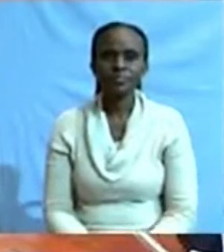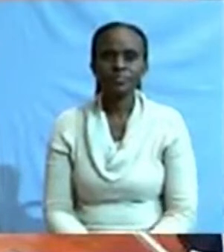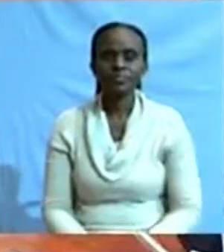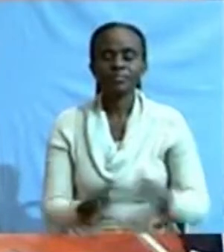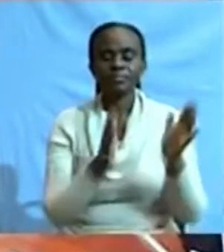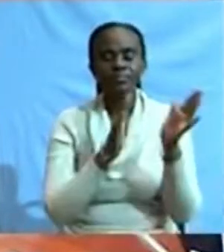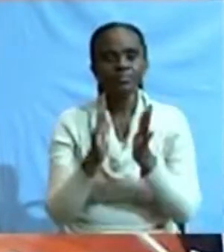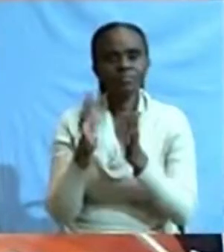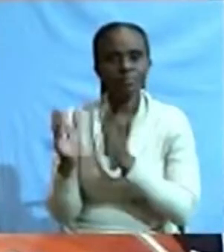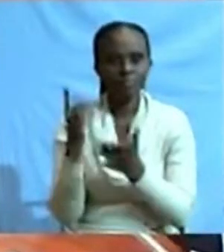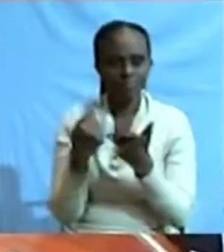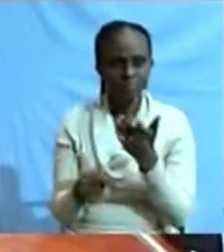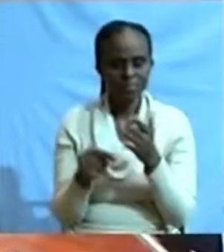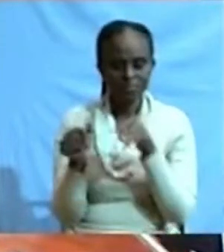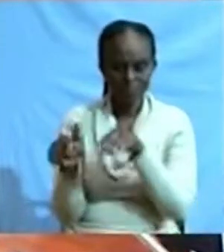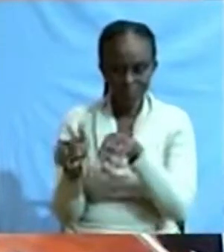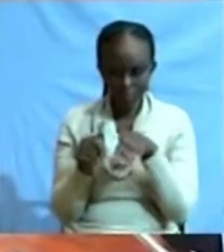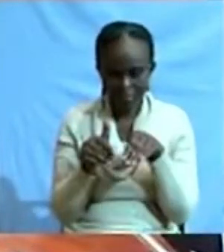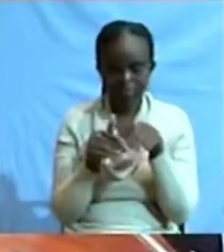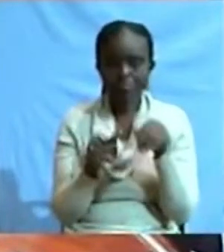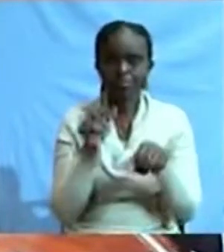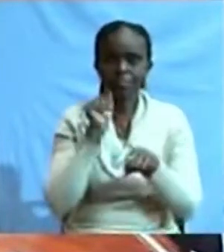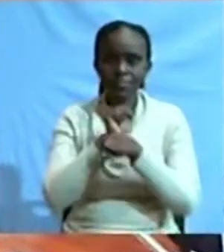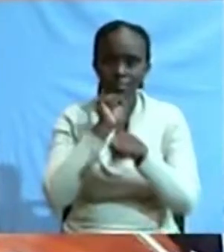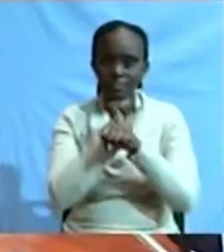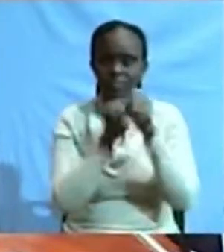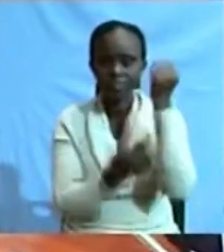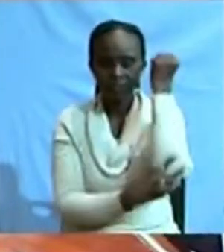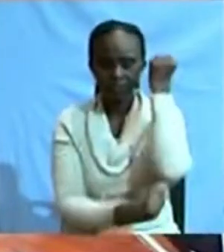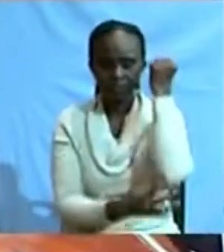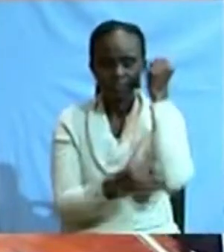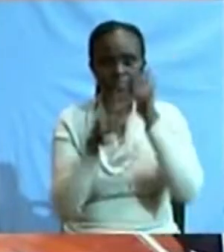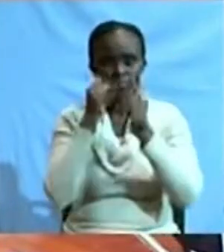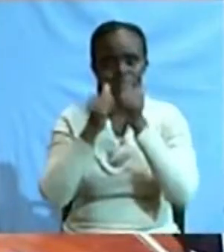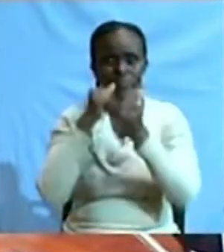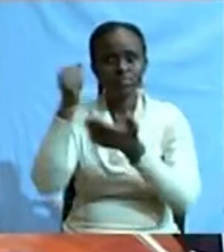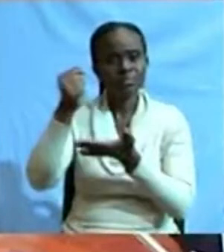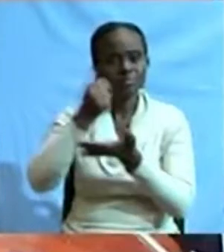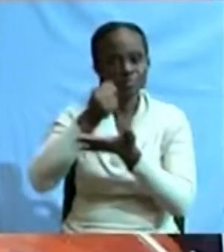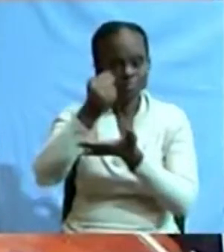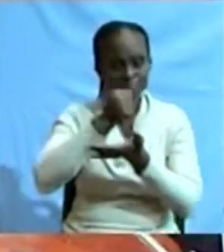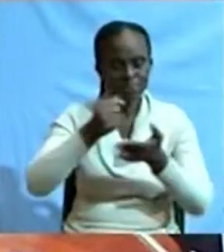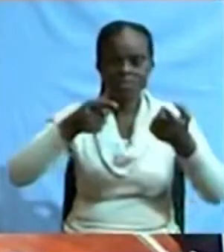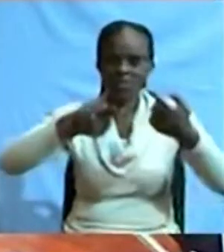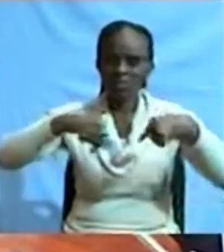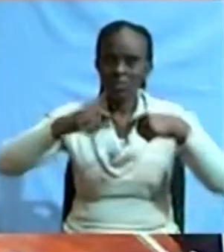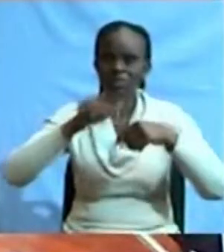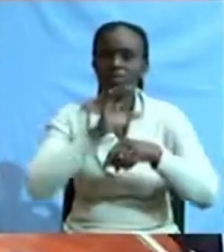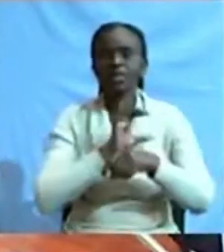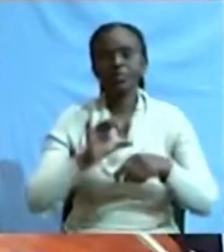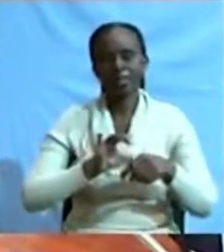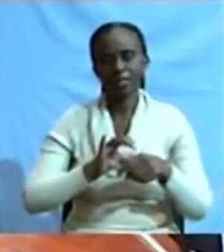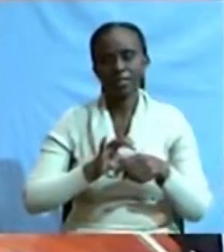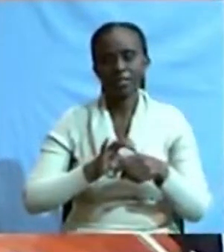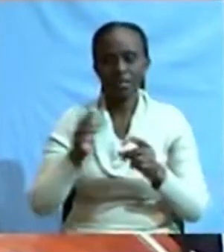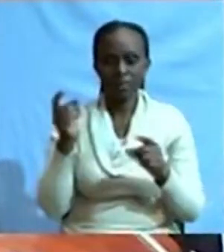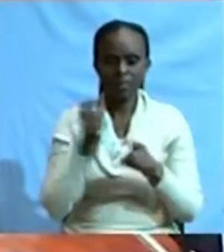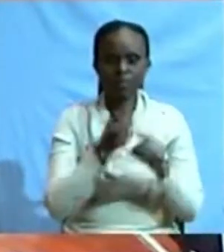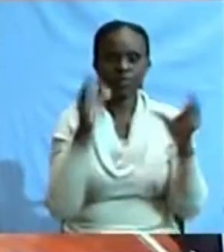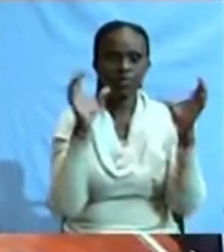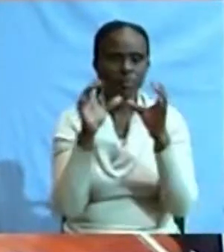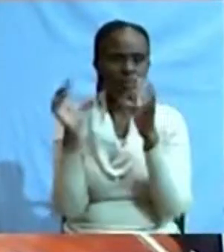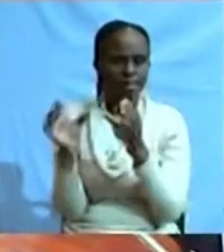Remedial measure. To avoid poor workmanship as a result of engaging local laborers by the